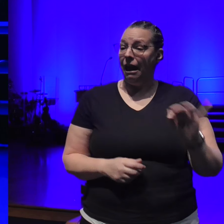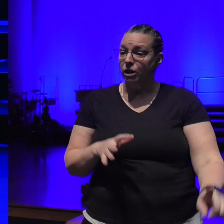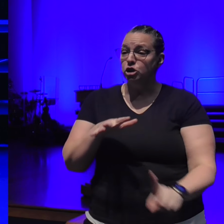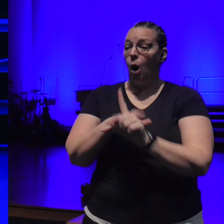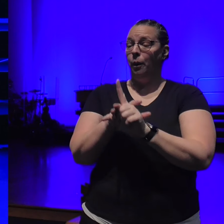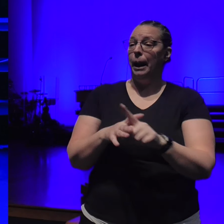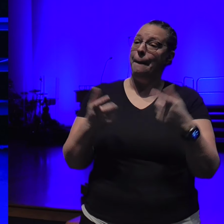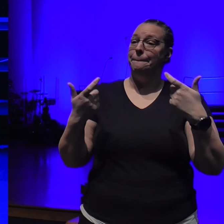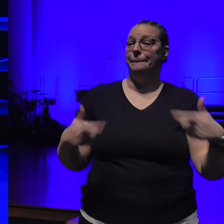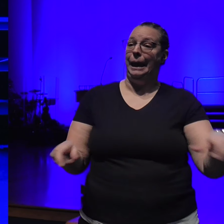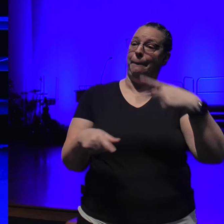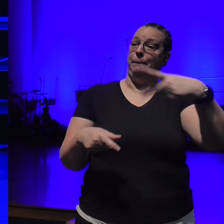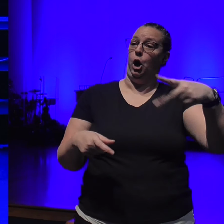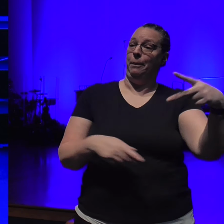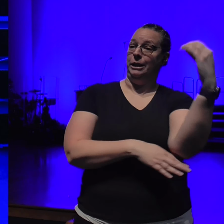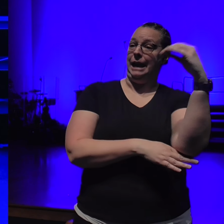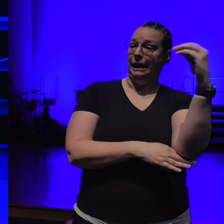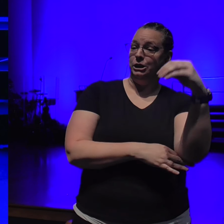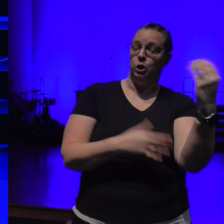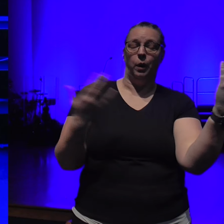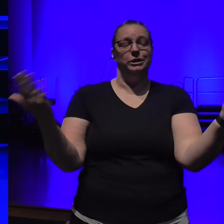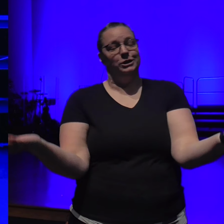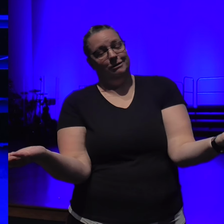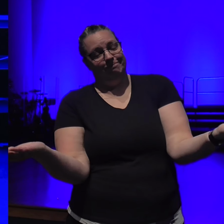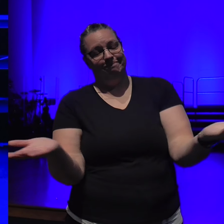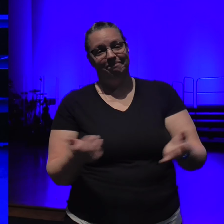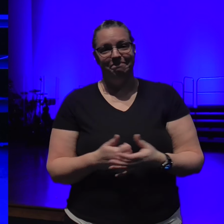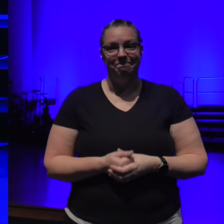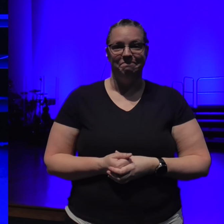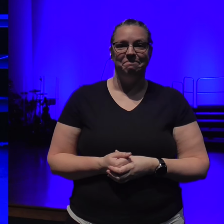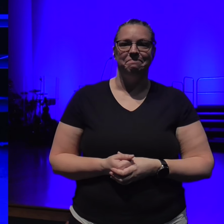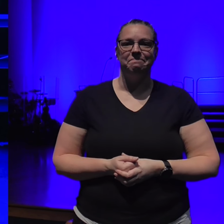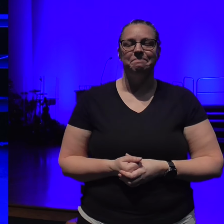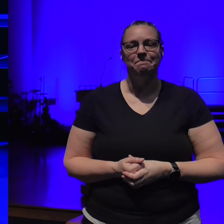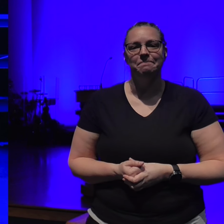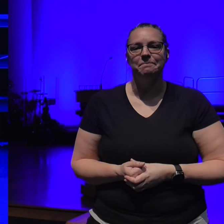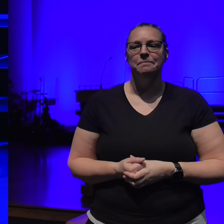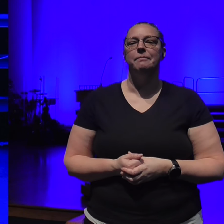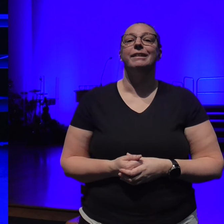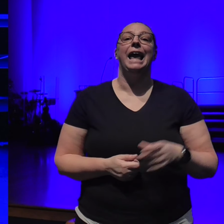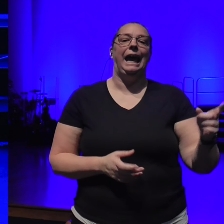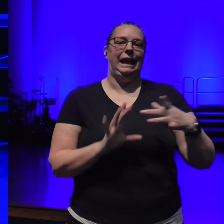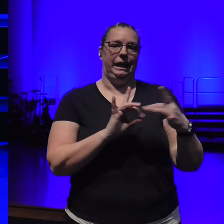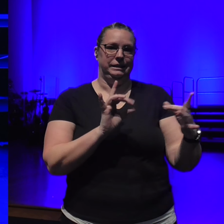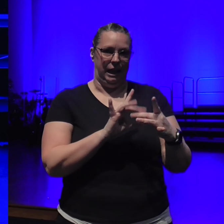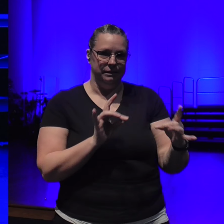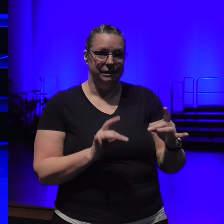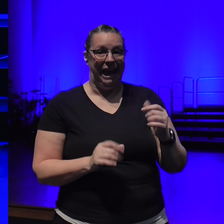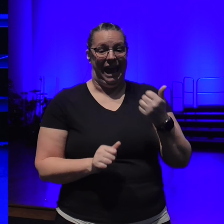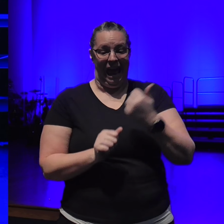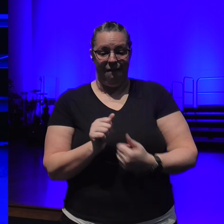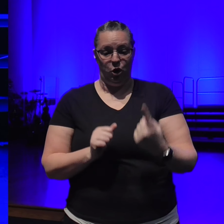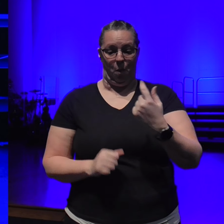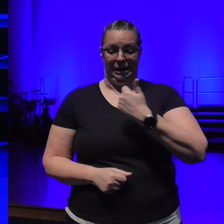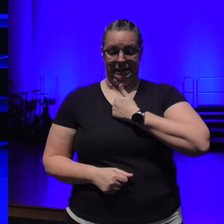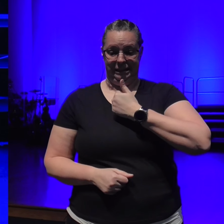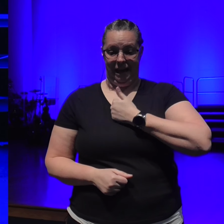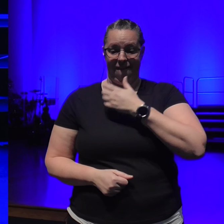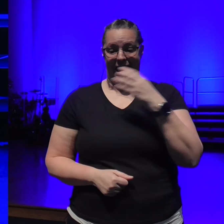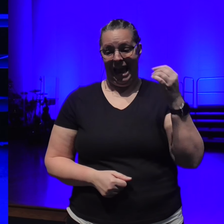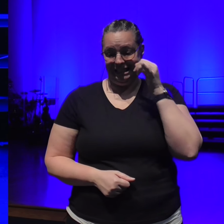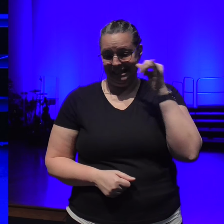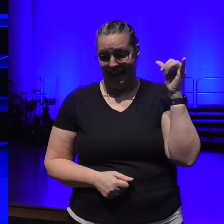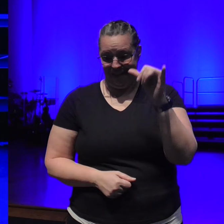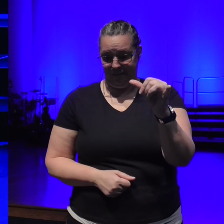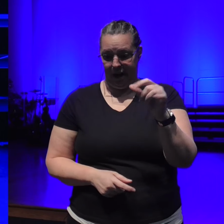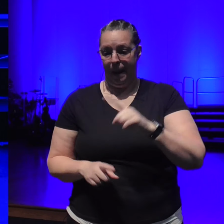big purple dinosaur, then so be it. Maharshi shares, everyone is the self and indeed is infinite,